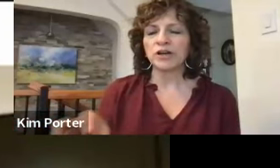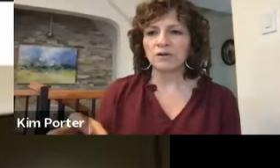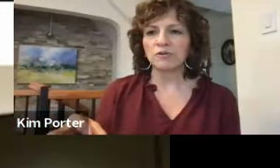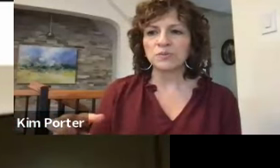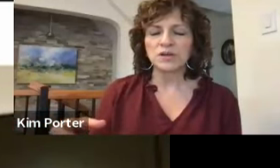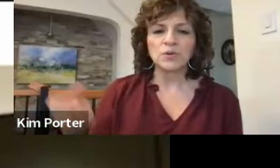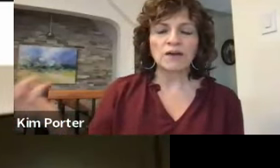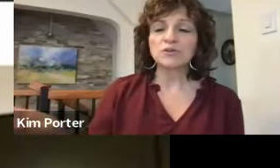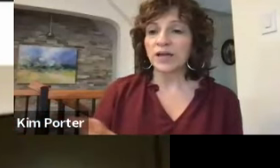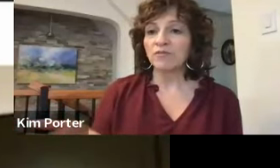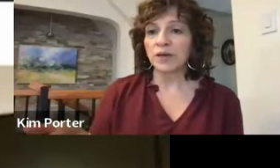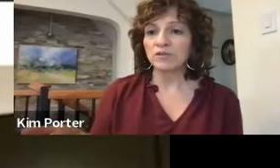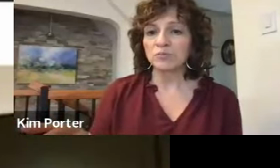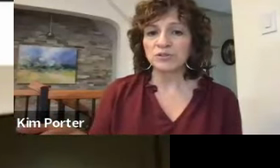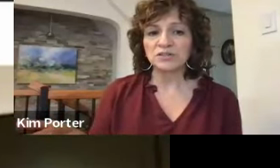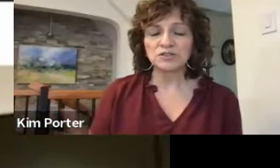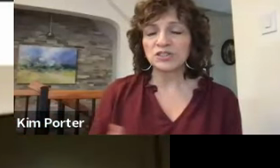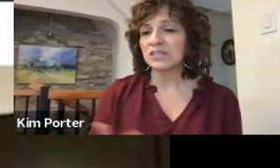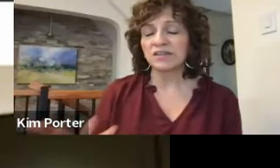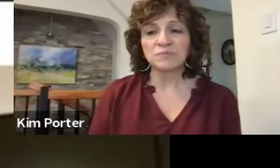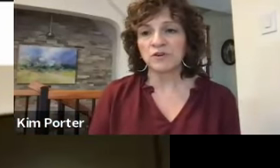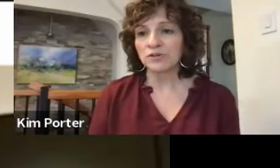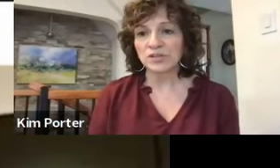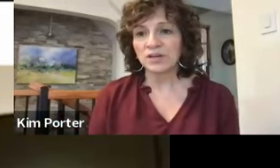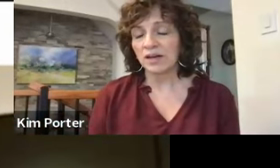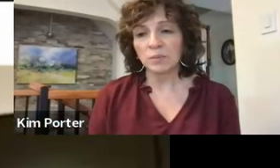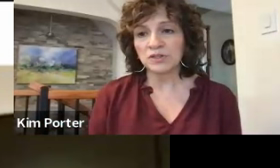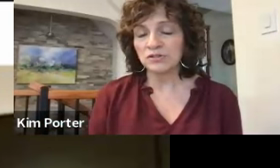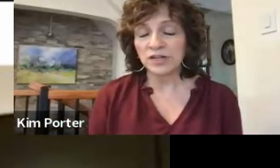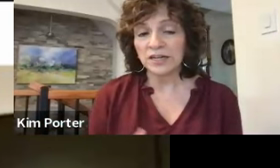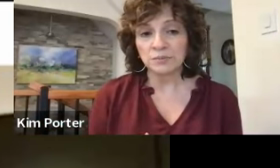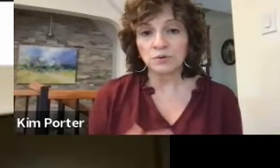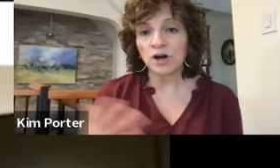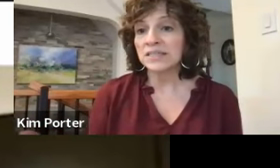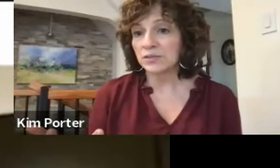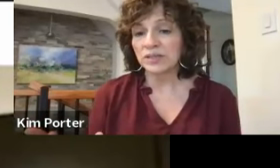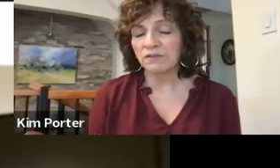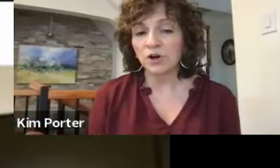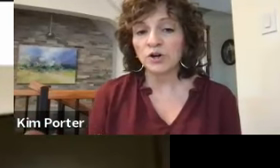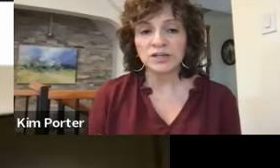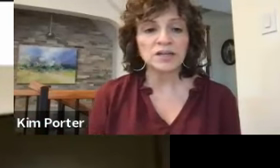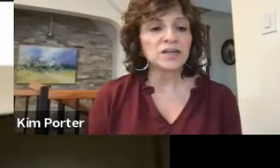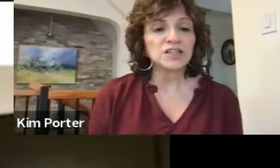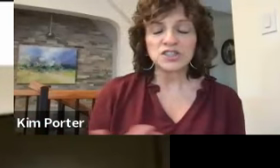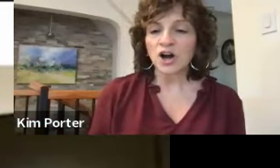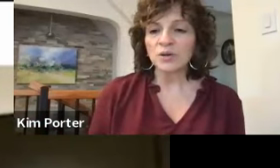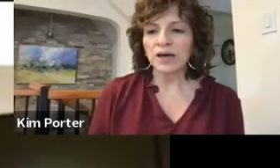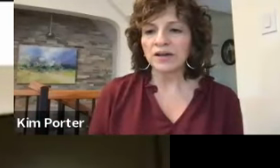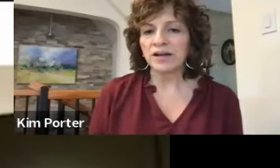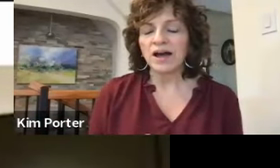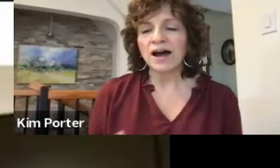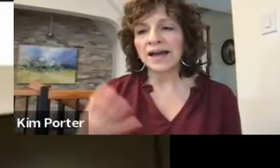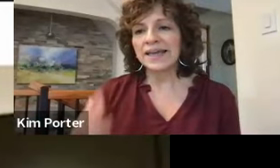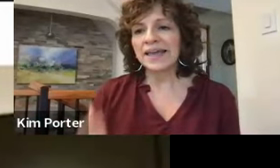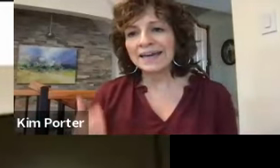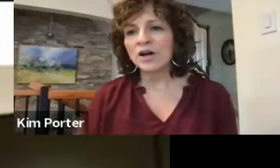employ breakout groups after we have a panel of presenters, just to give folks an opportunity to process what they've heard and talk about